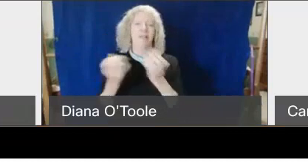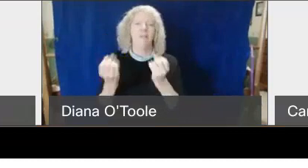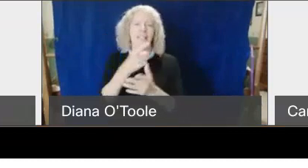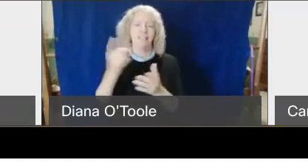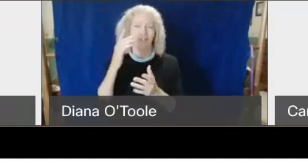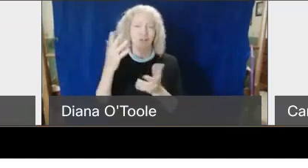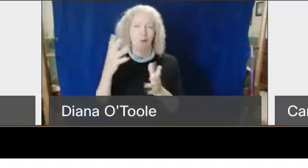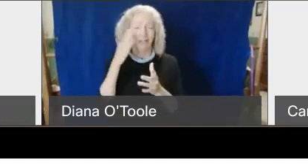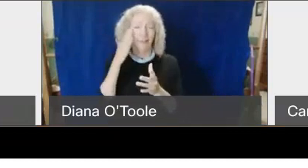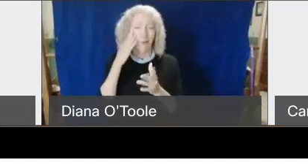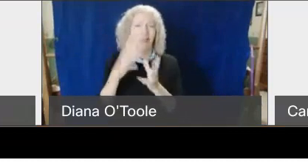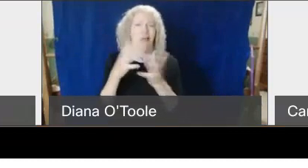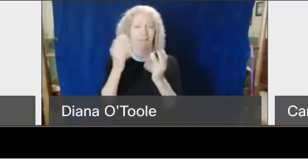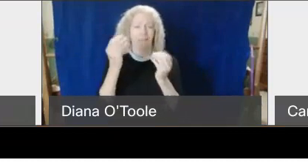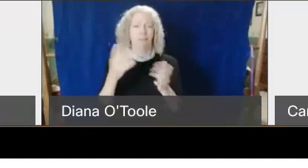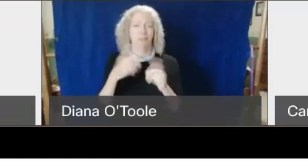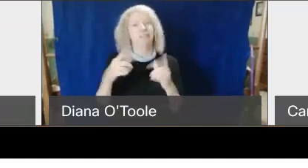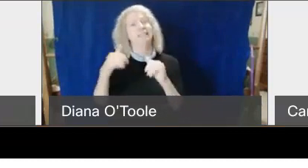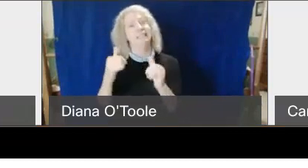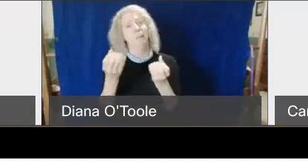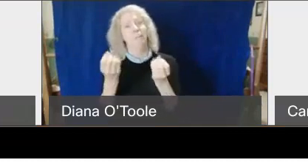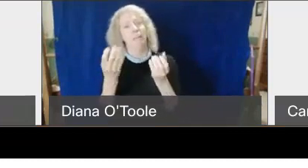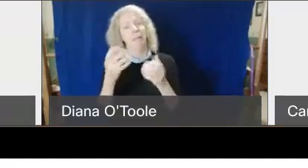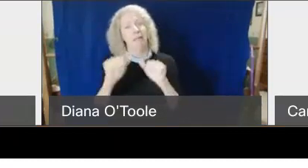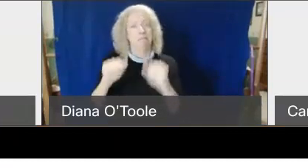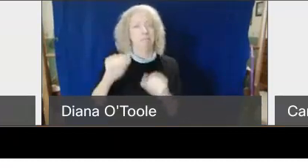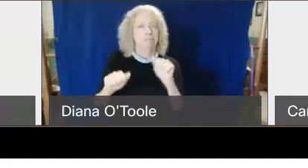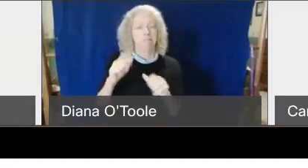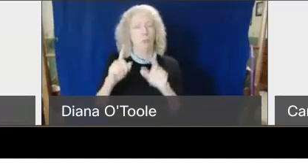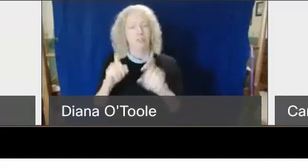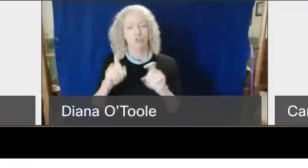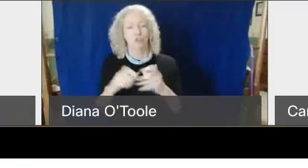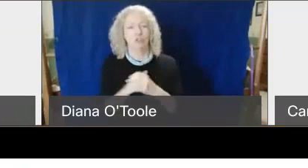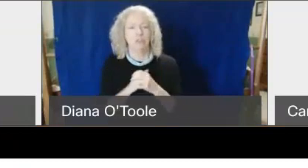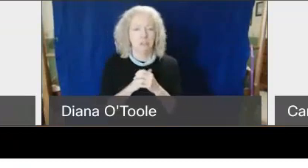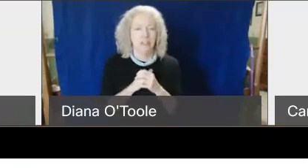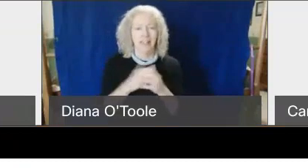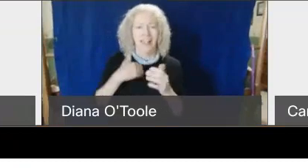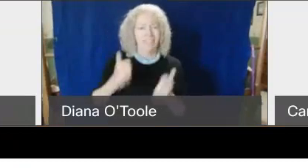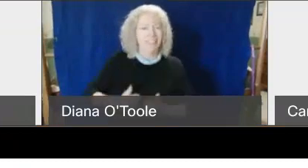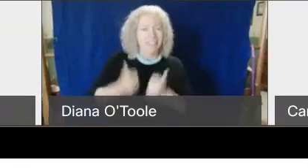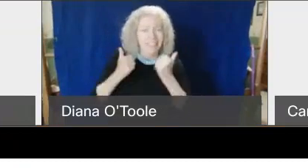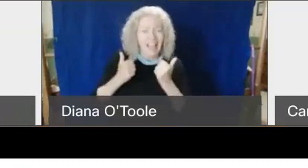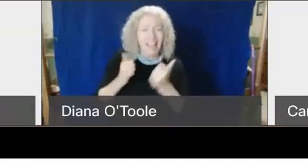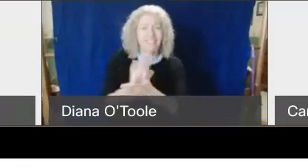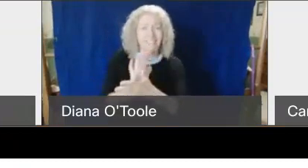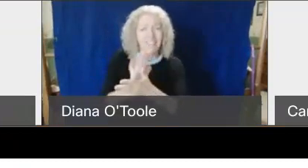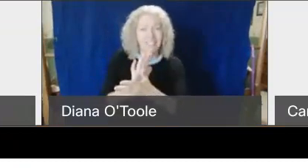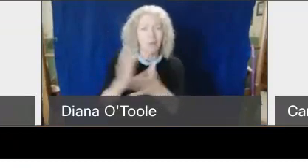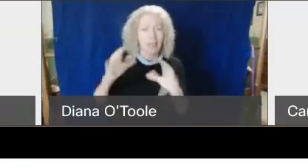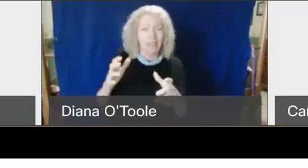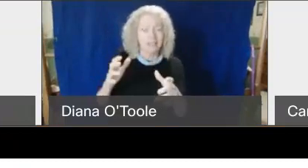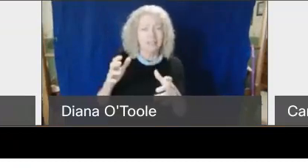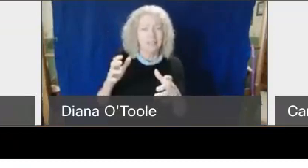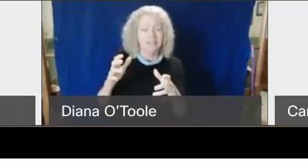questions. So the way that we are delivering instruction, live video classes, so it's been referred